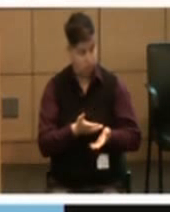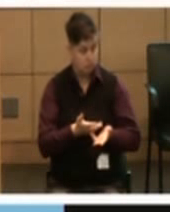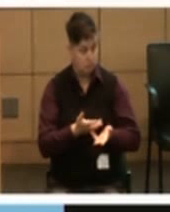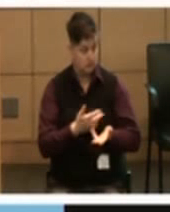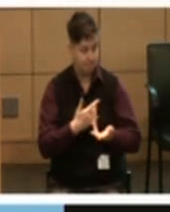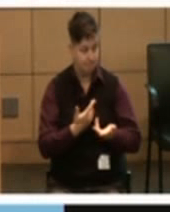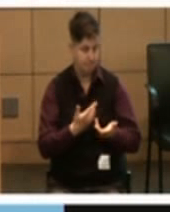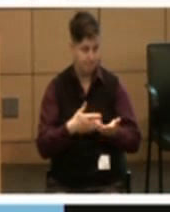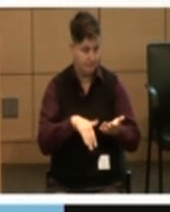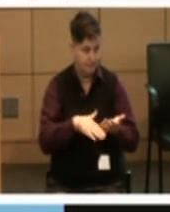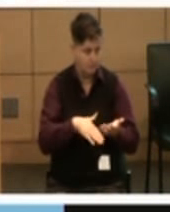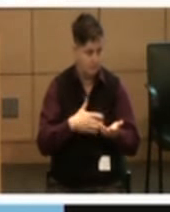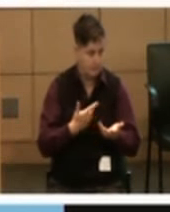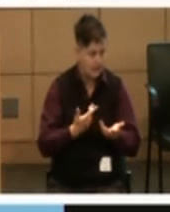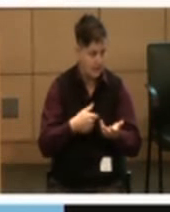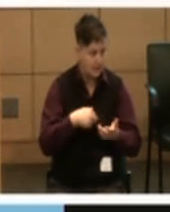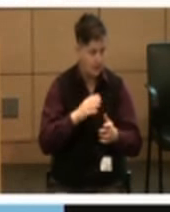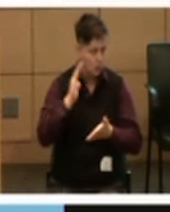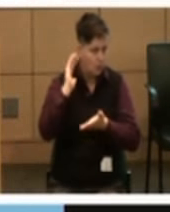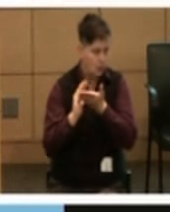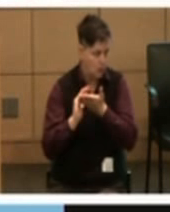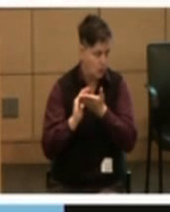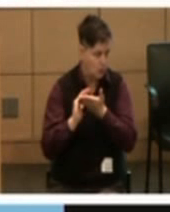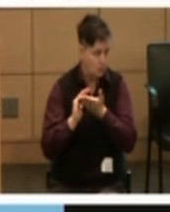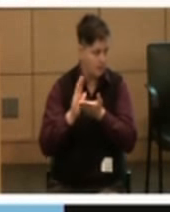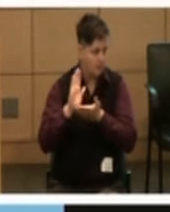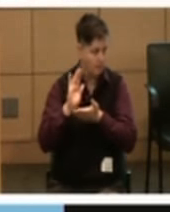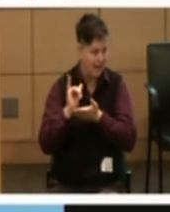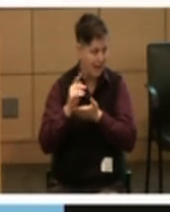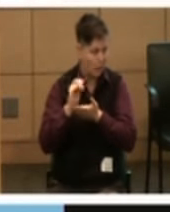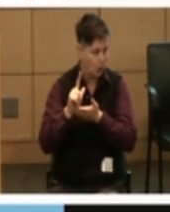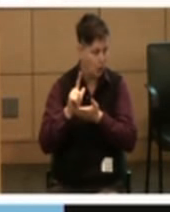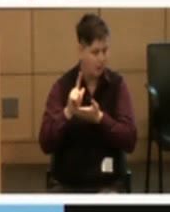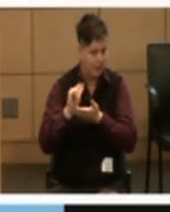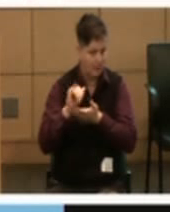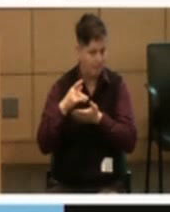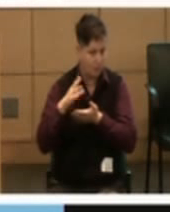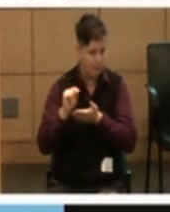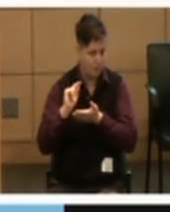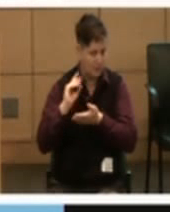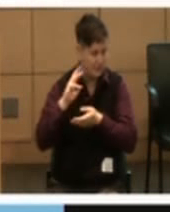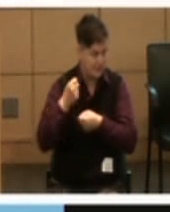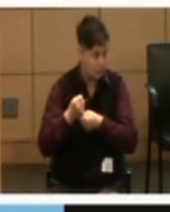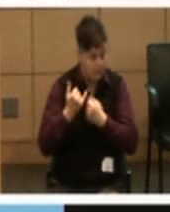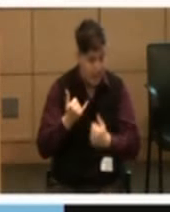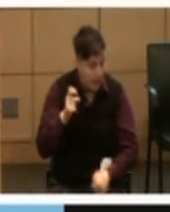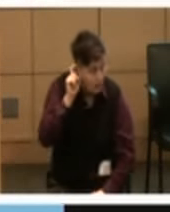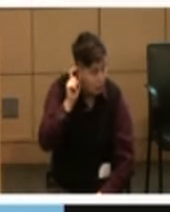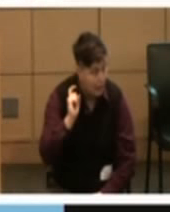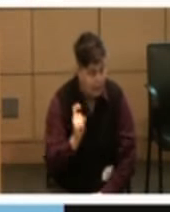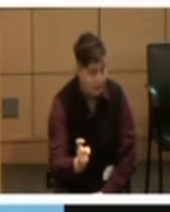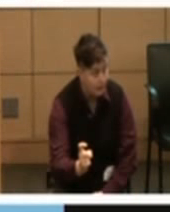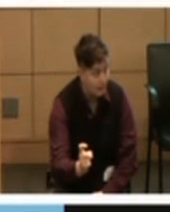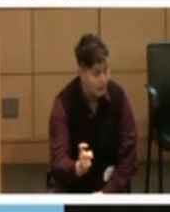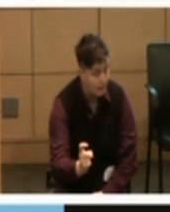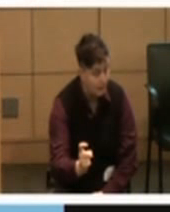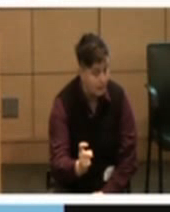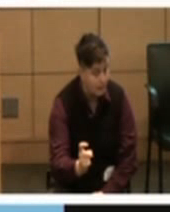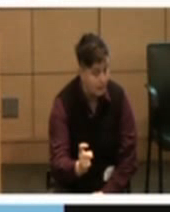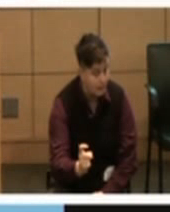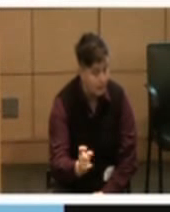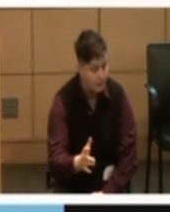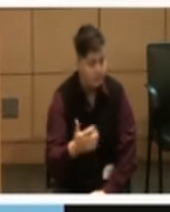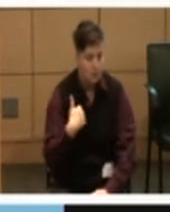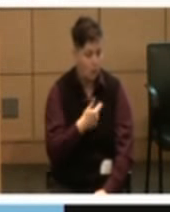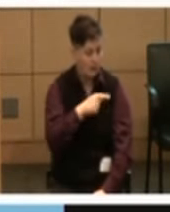input or reduced binaural input for 6 years. Are you going to fit a hearing aid at this time? We don't